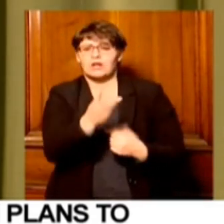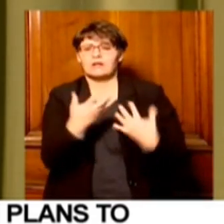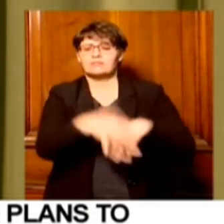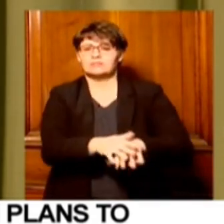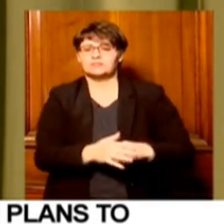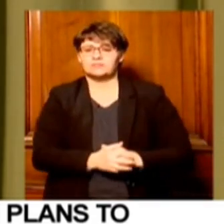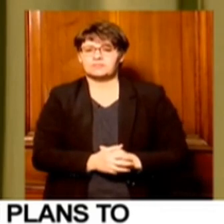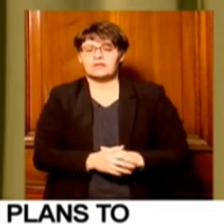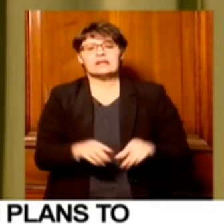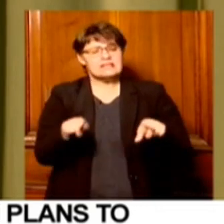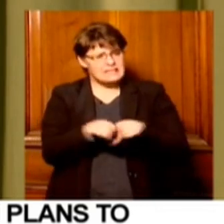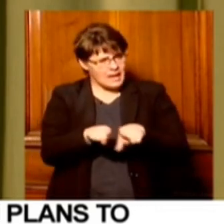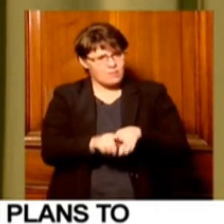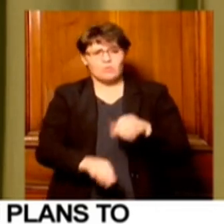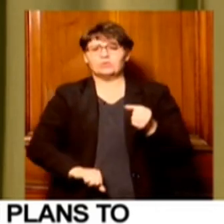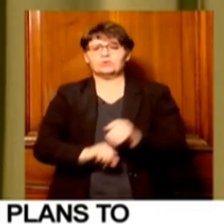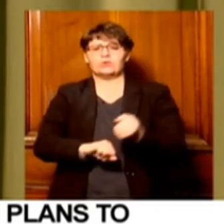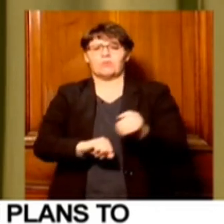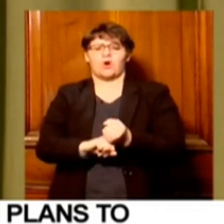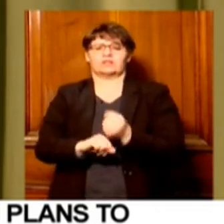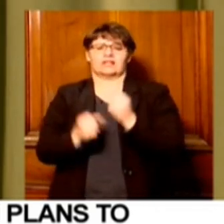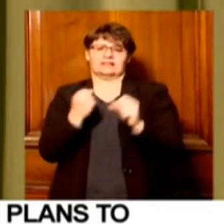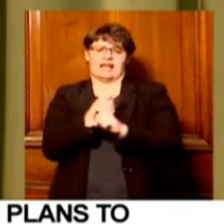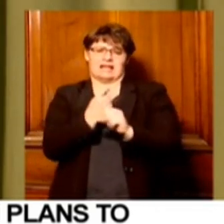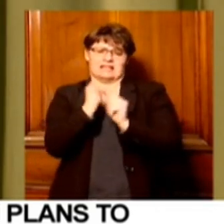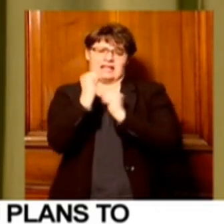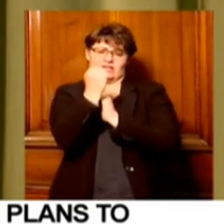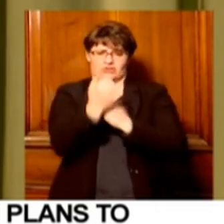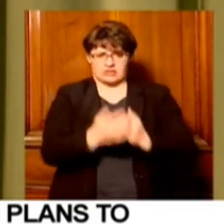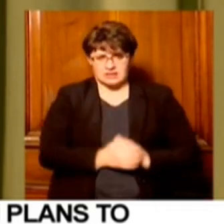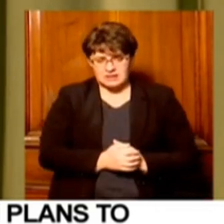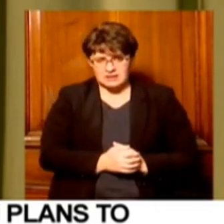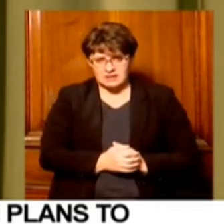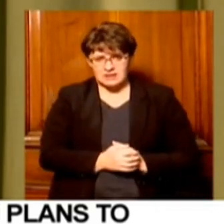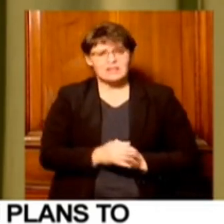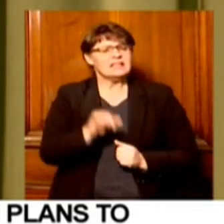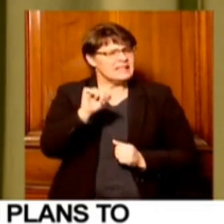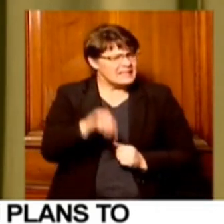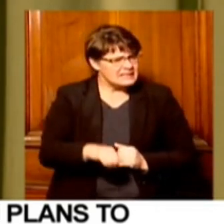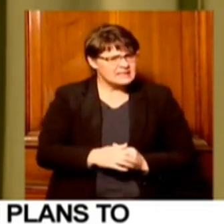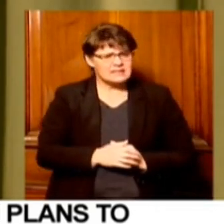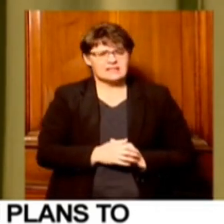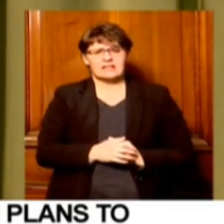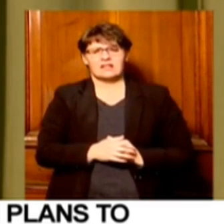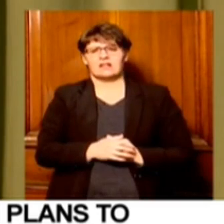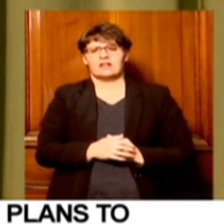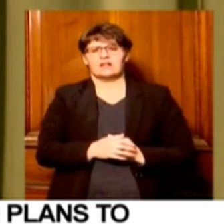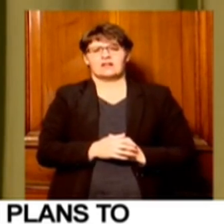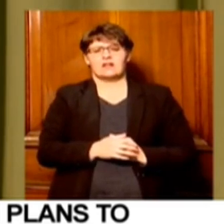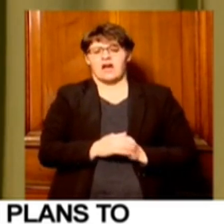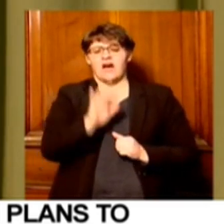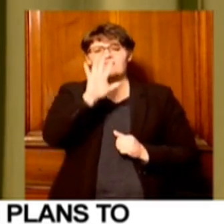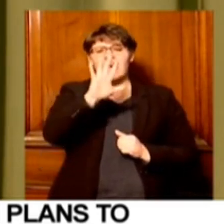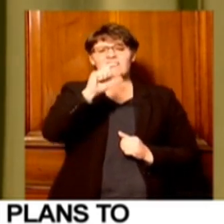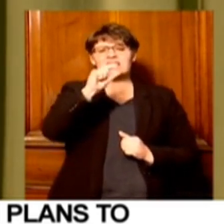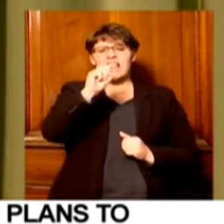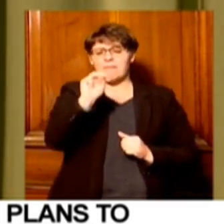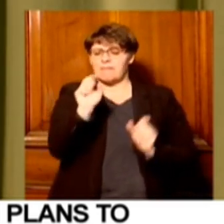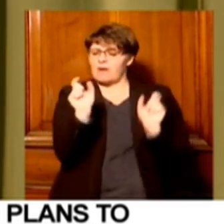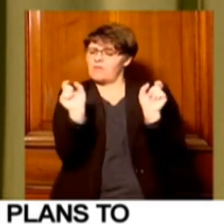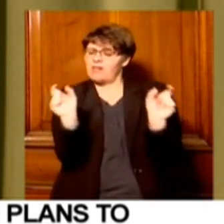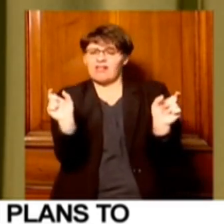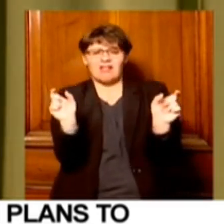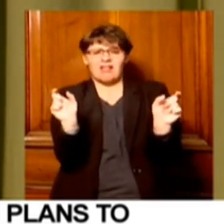got to support the taxi industry. Yes, we will support the taxi industry for 5 centimeters, but that